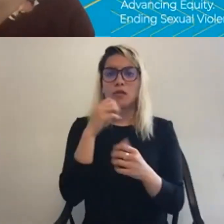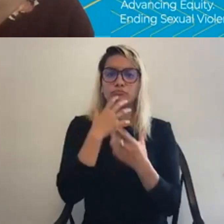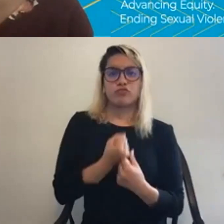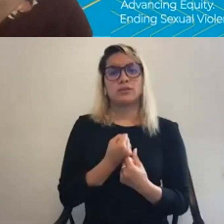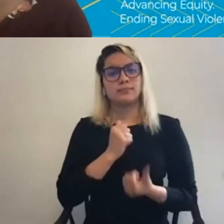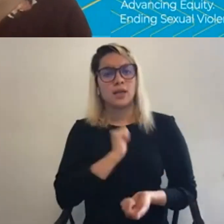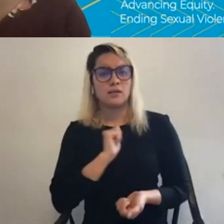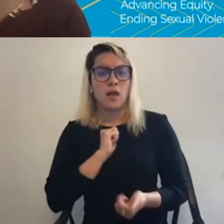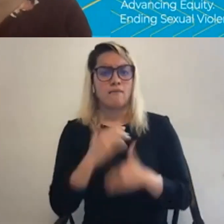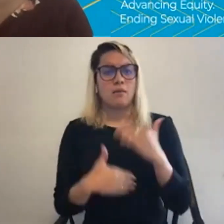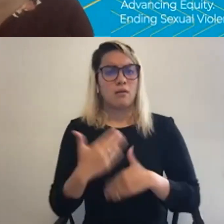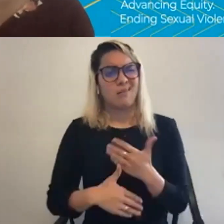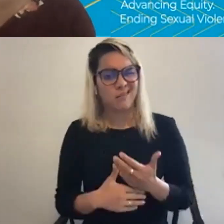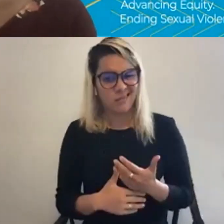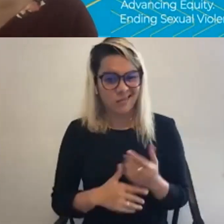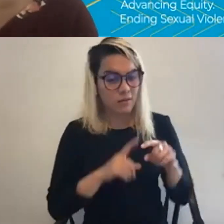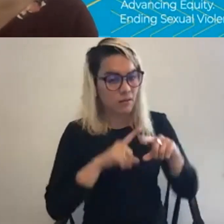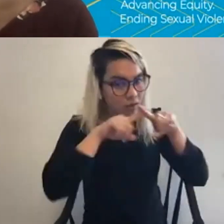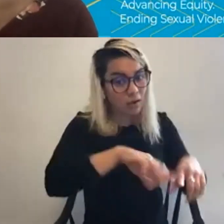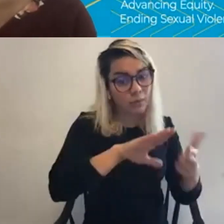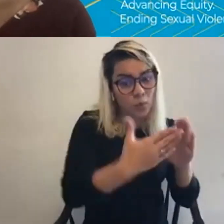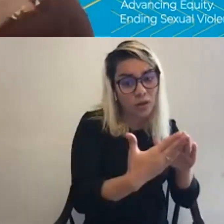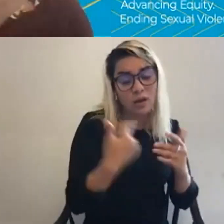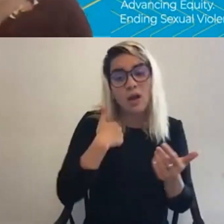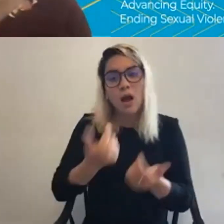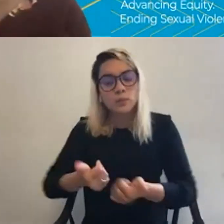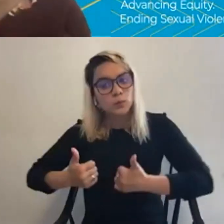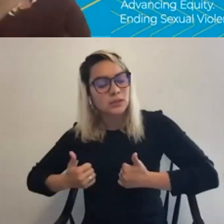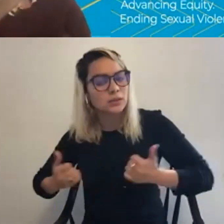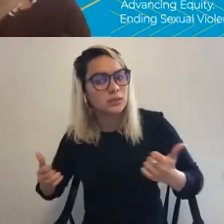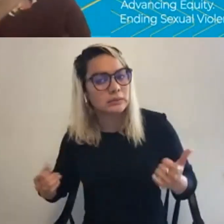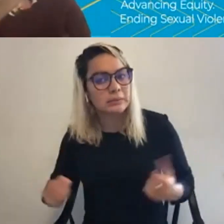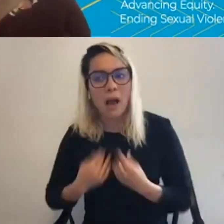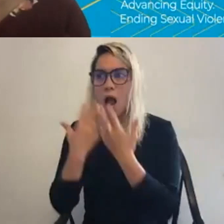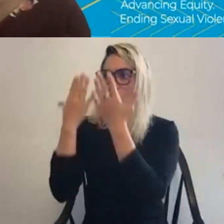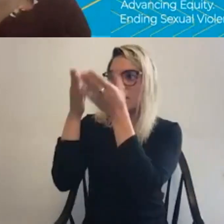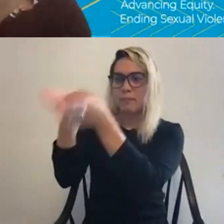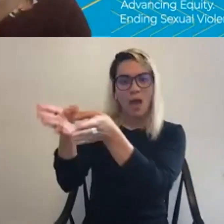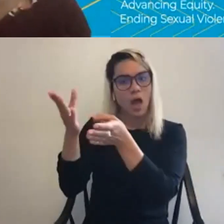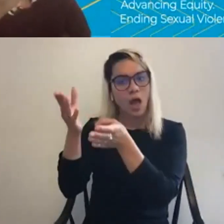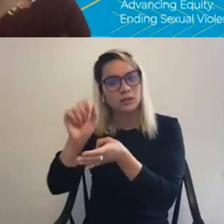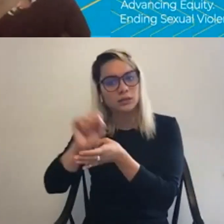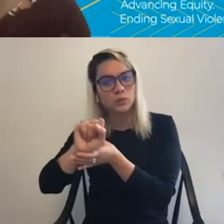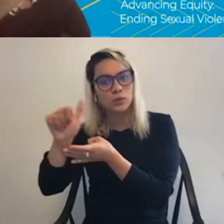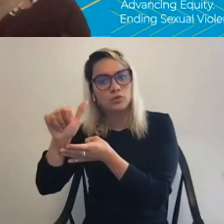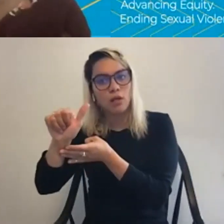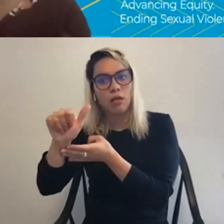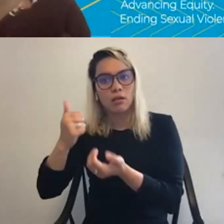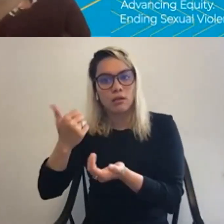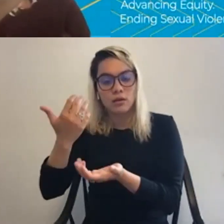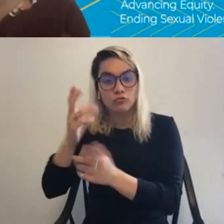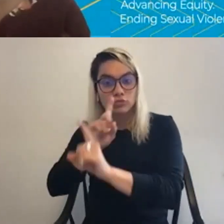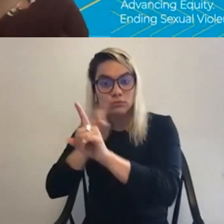the idea of sexual assault responders in the Department of Public Safety, because, they'll be trained to do that.